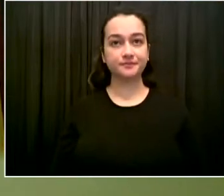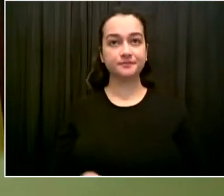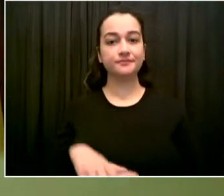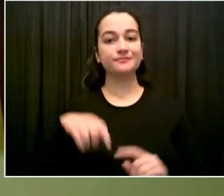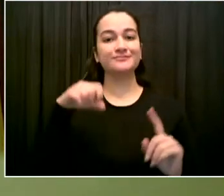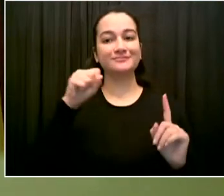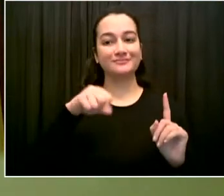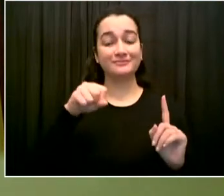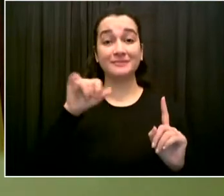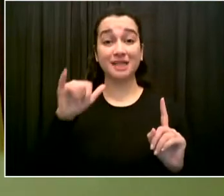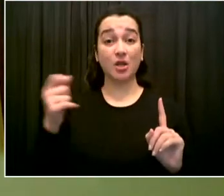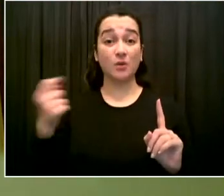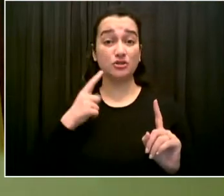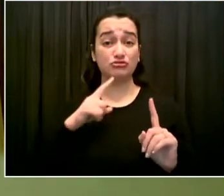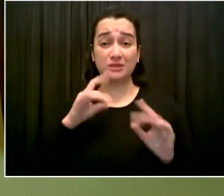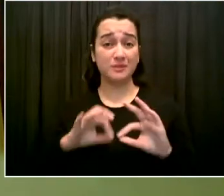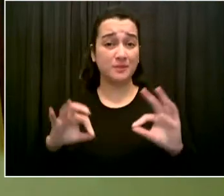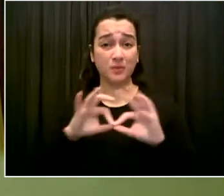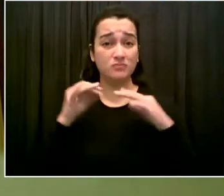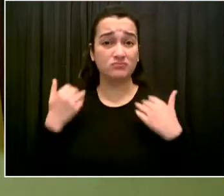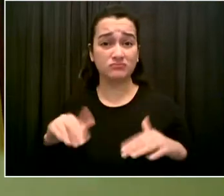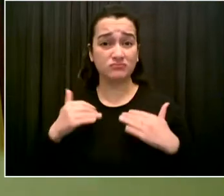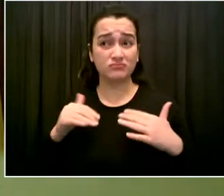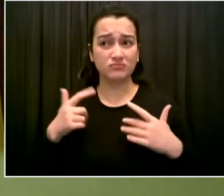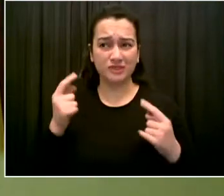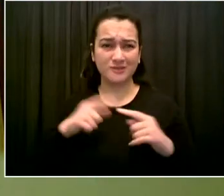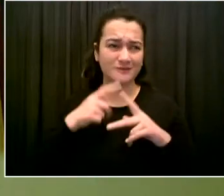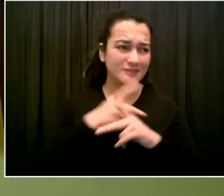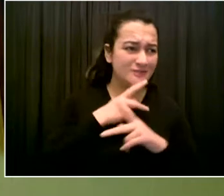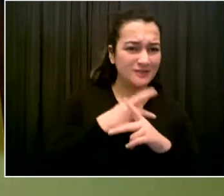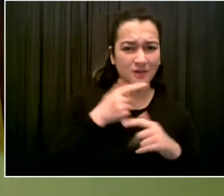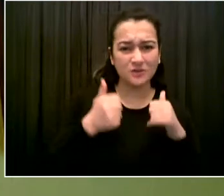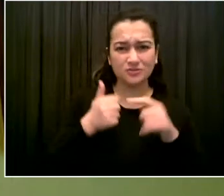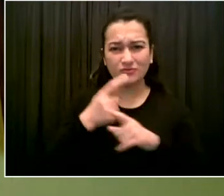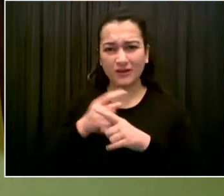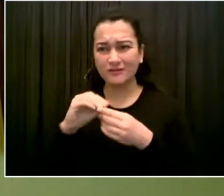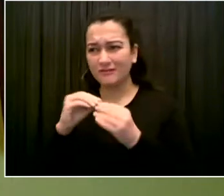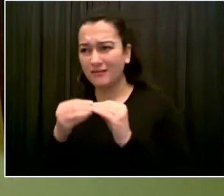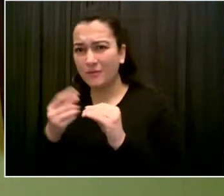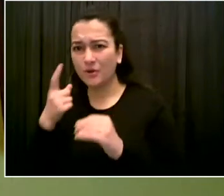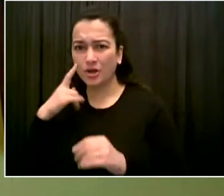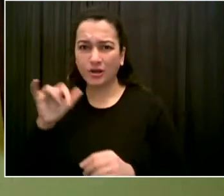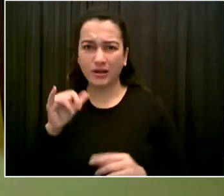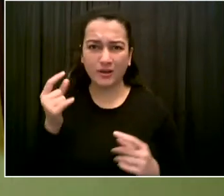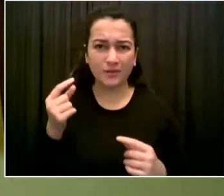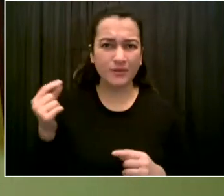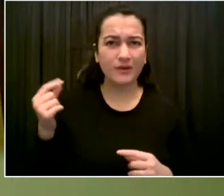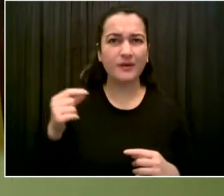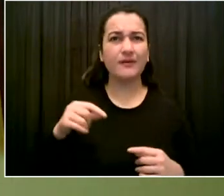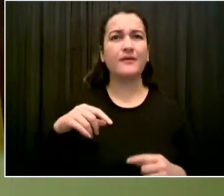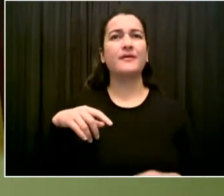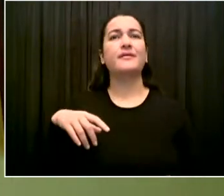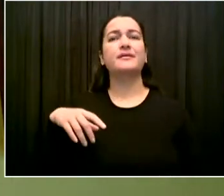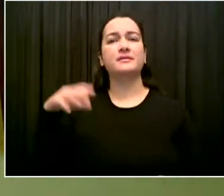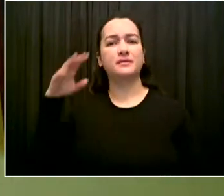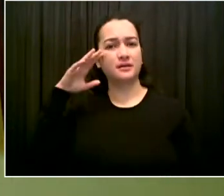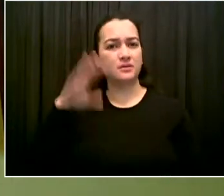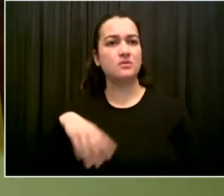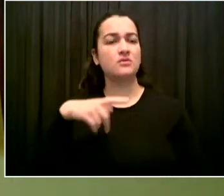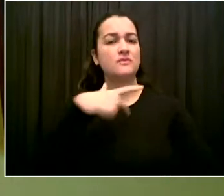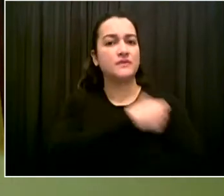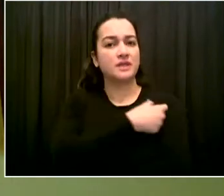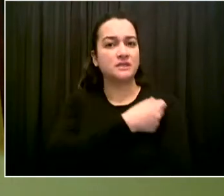What is the point at which we feel that our vaccination coverage is high enough that we can get to a point where, people can go back to a world in which they